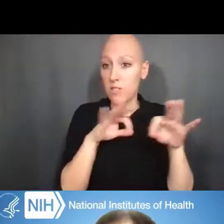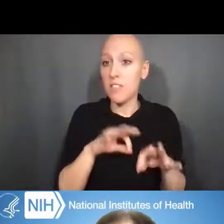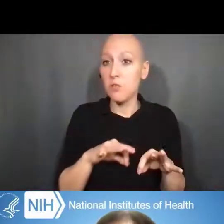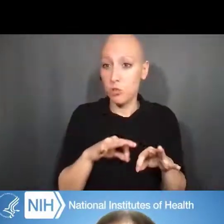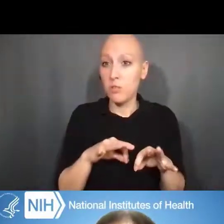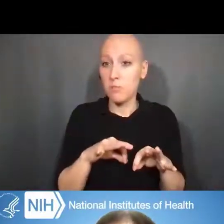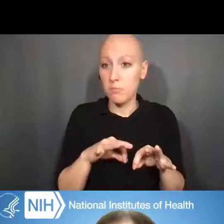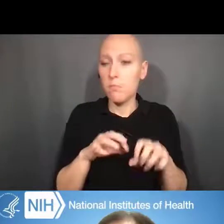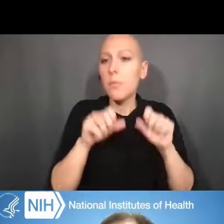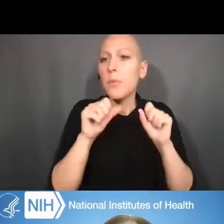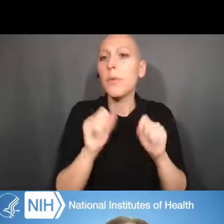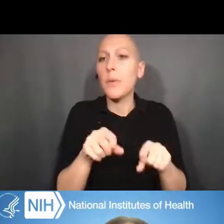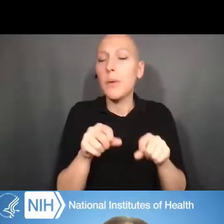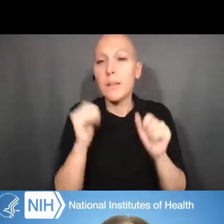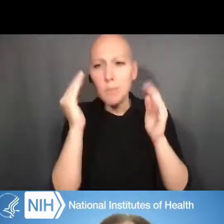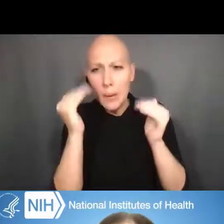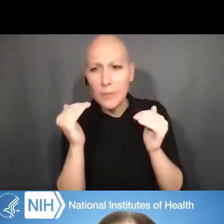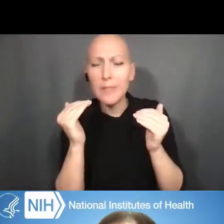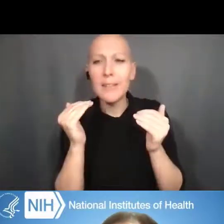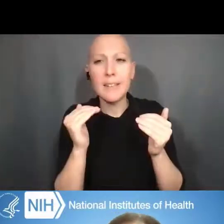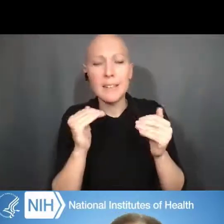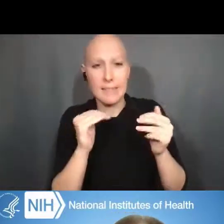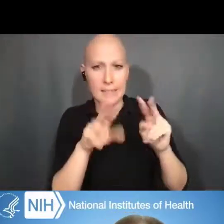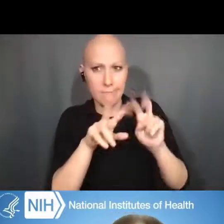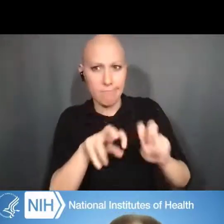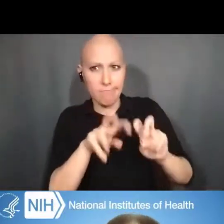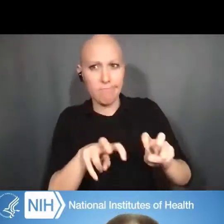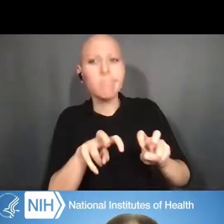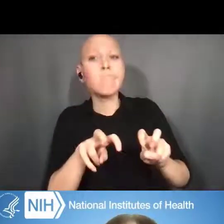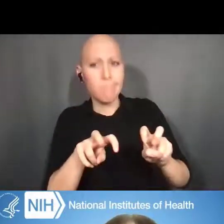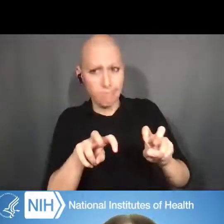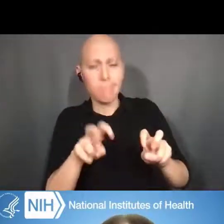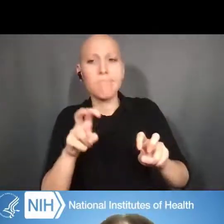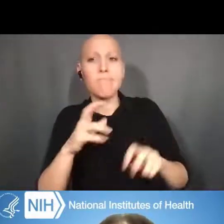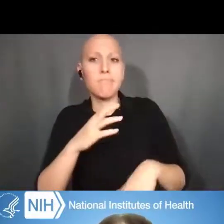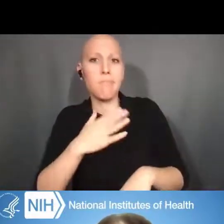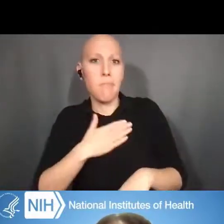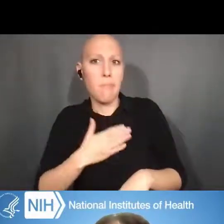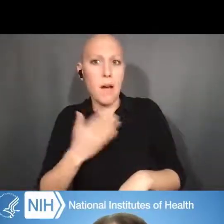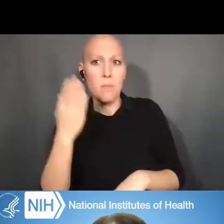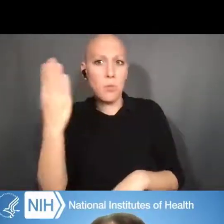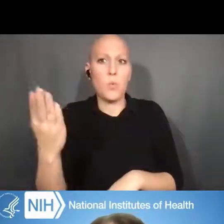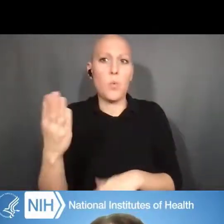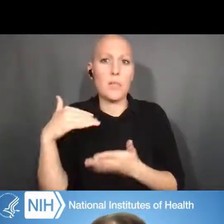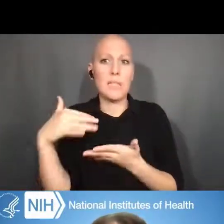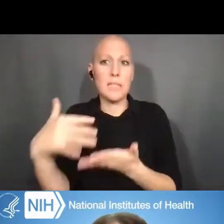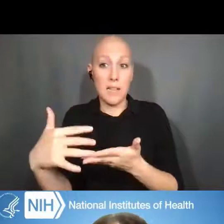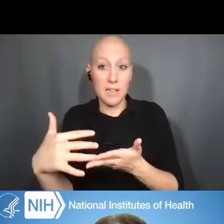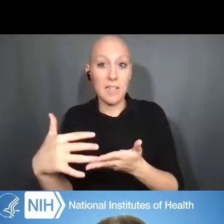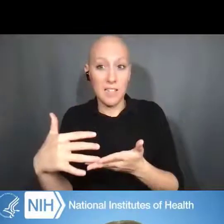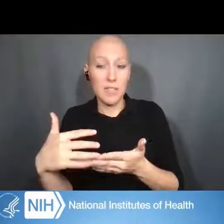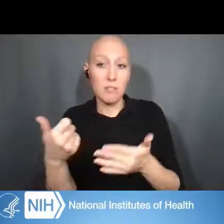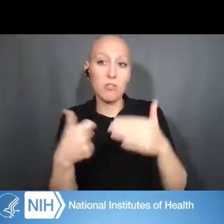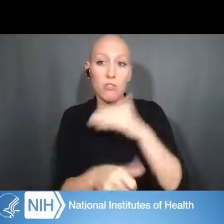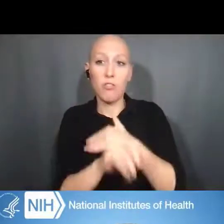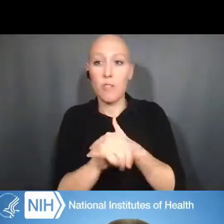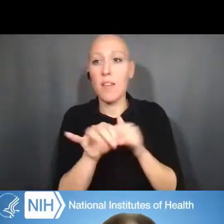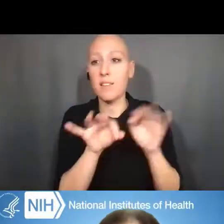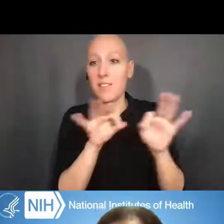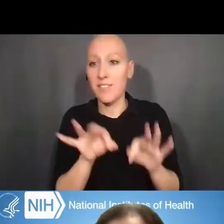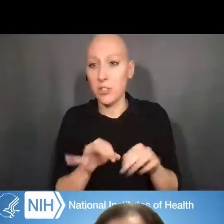figure out, hopefully, whether or not your proposed study involves the use of live vertebrate animals.